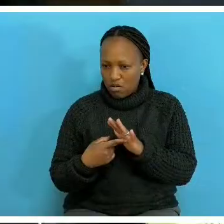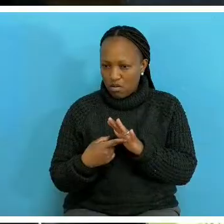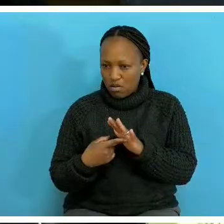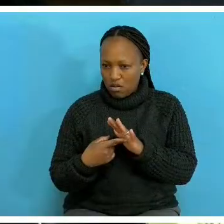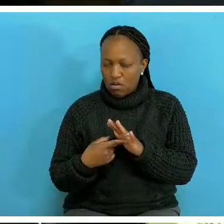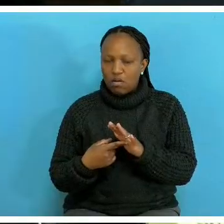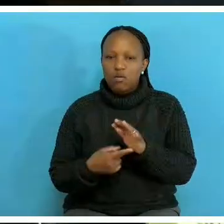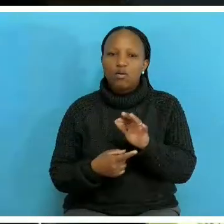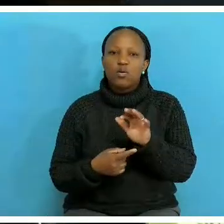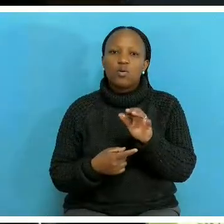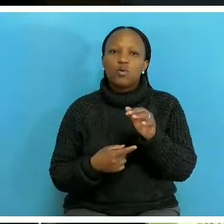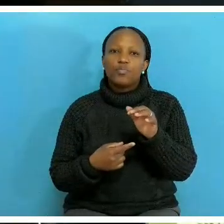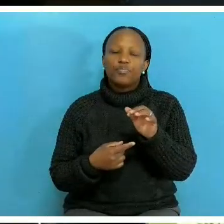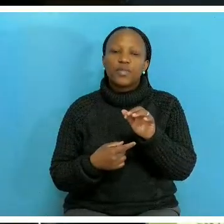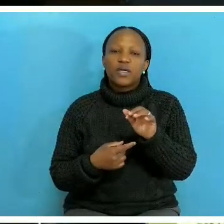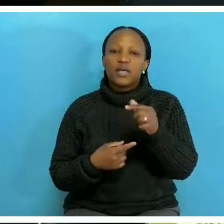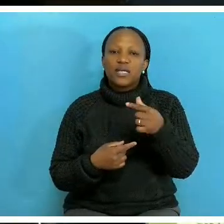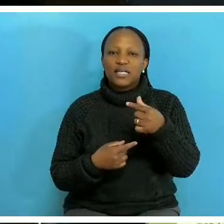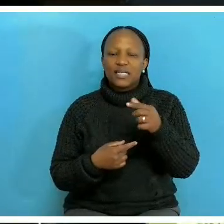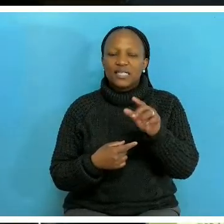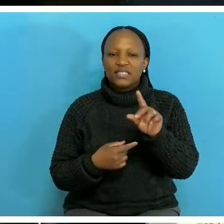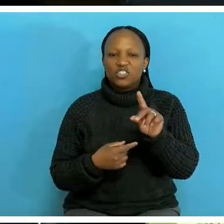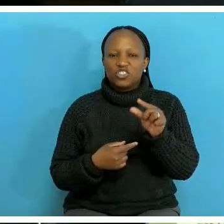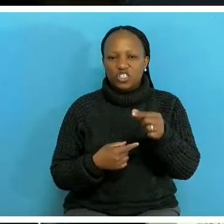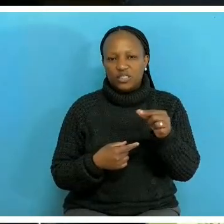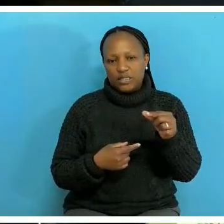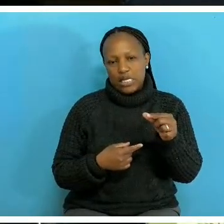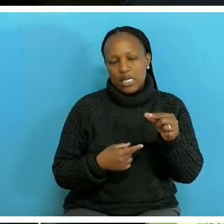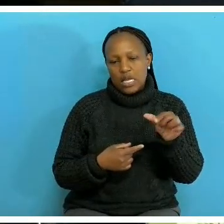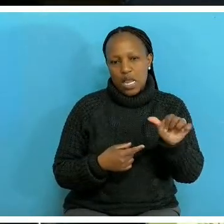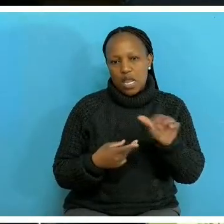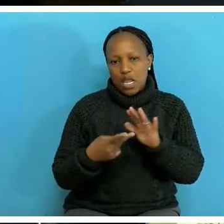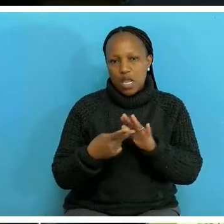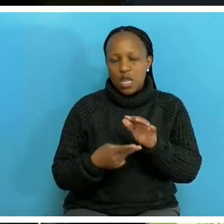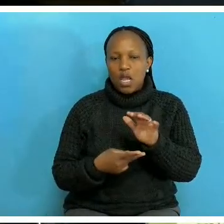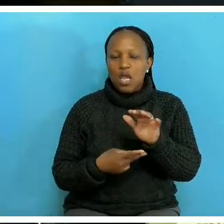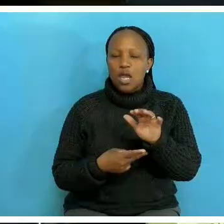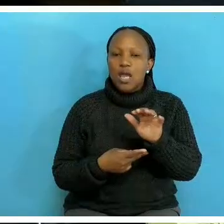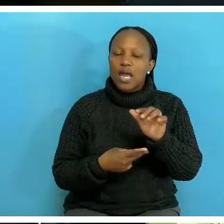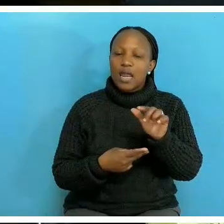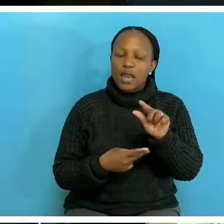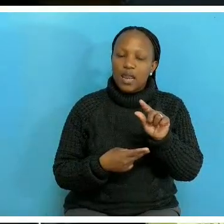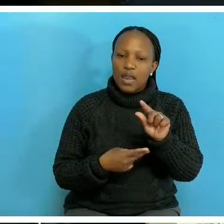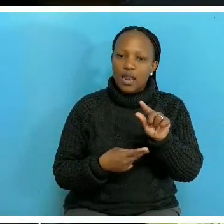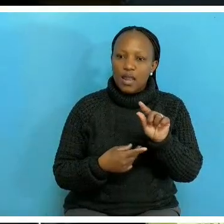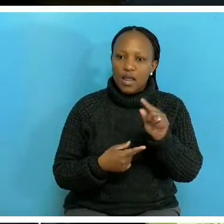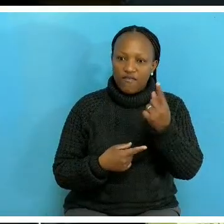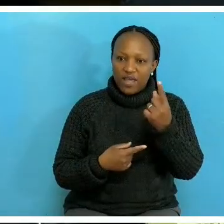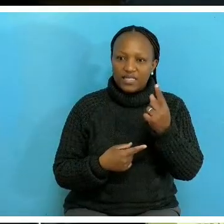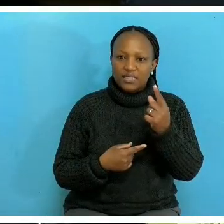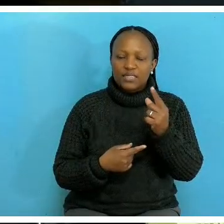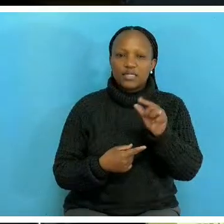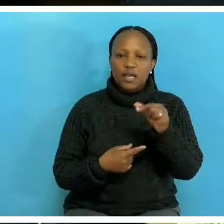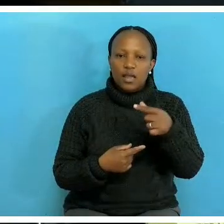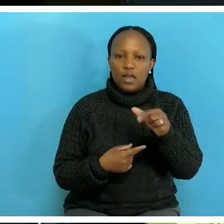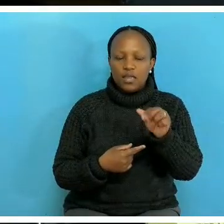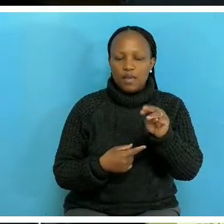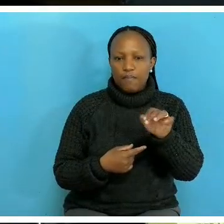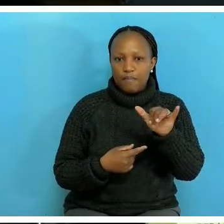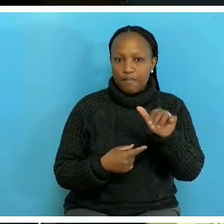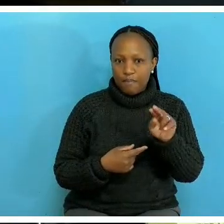Then GGDA, JAB, and TASES in that order. The first one is the gambling board. Right. Thank you very